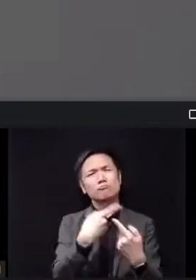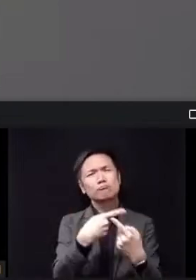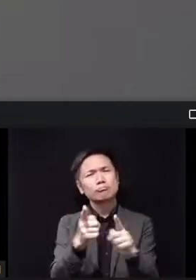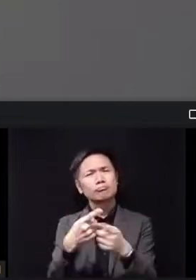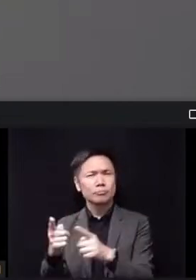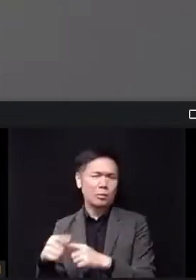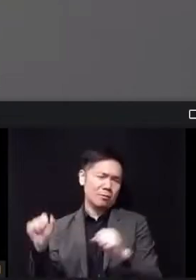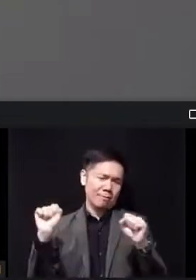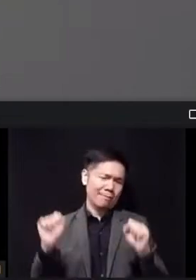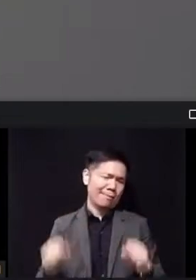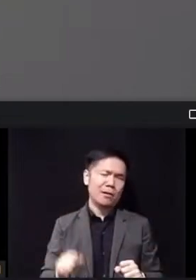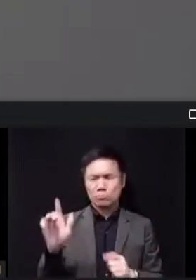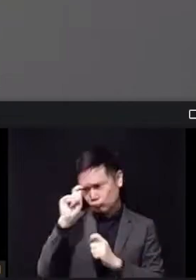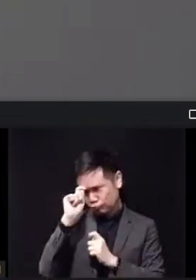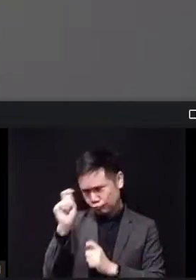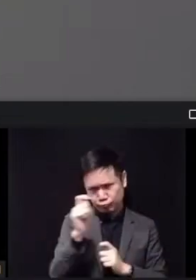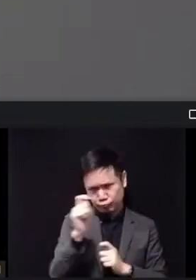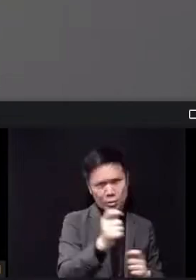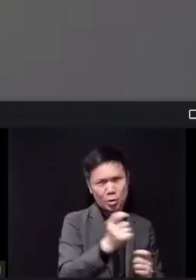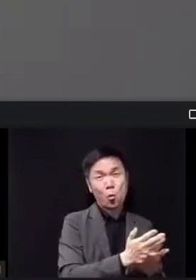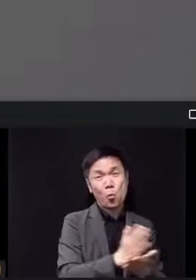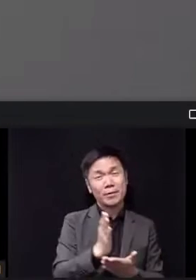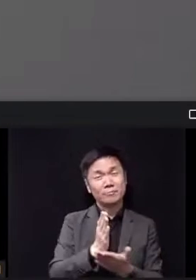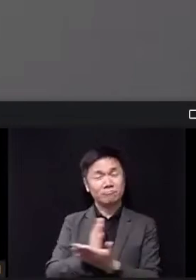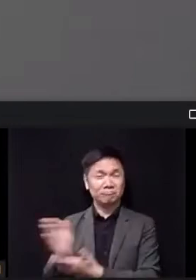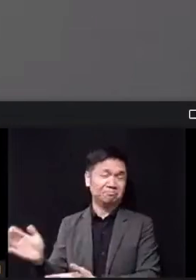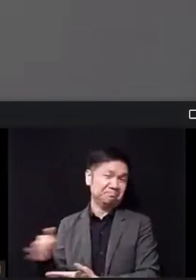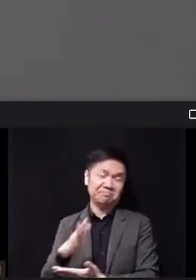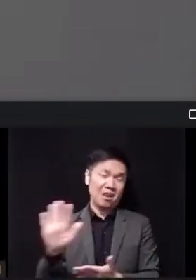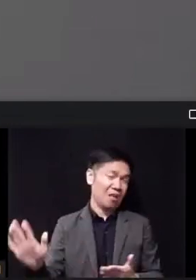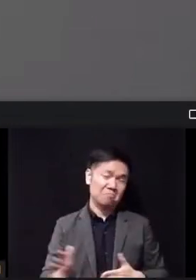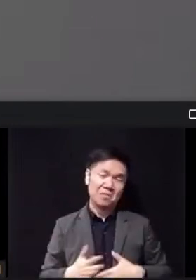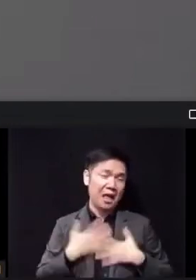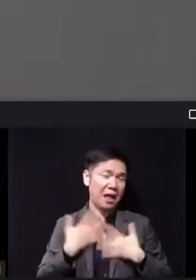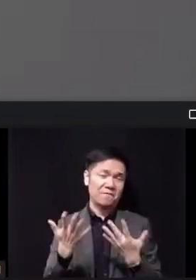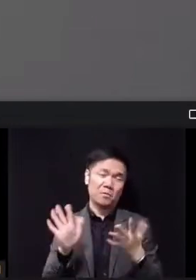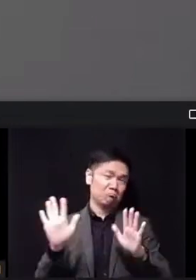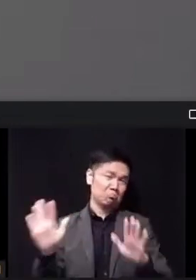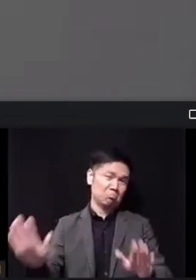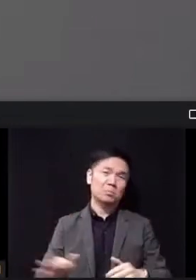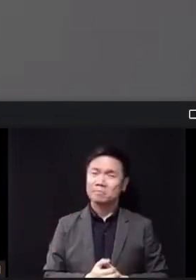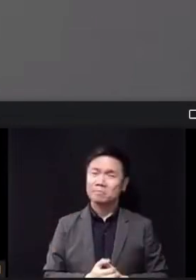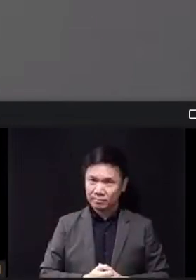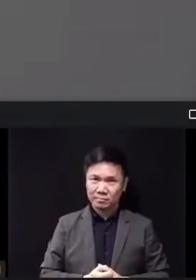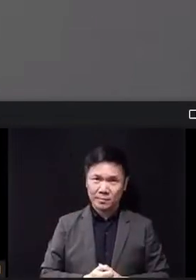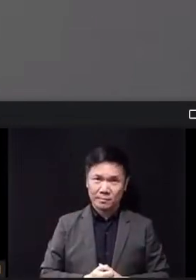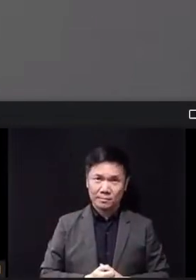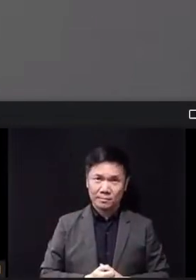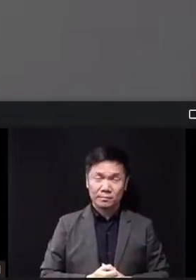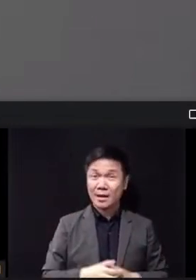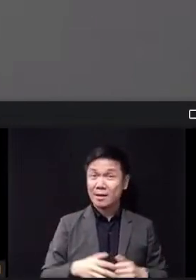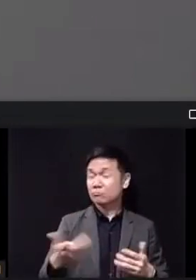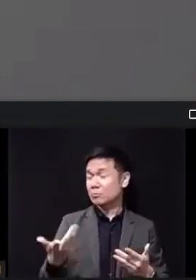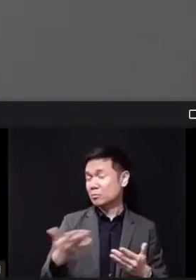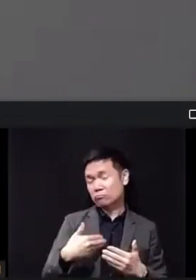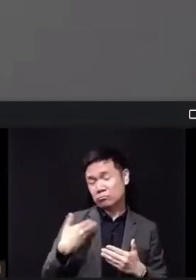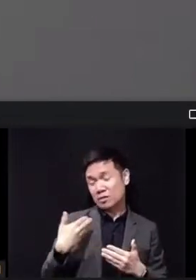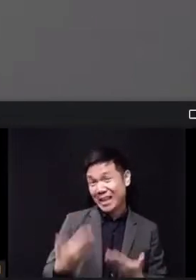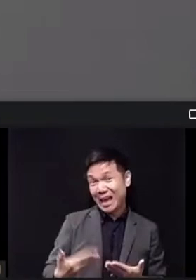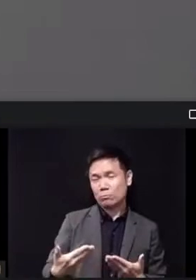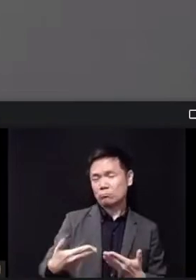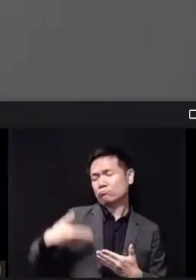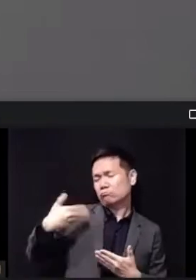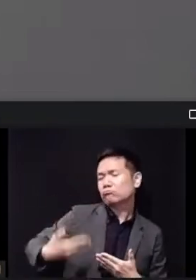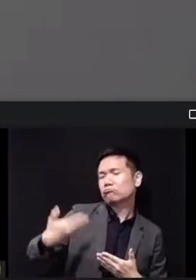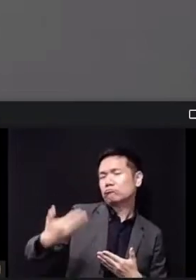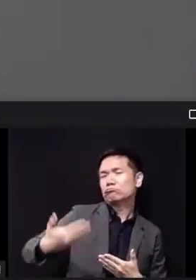exercise their rights and choices to live the life they desire today and in many, many years